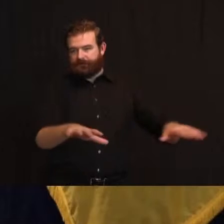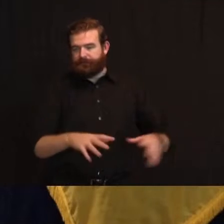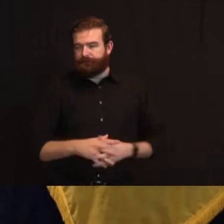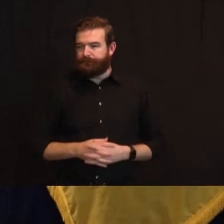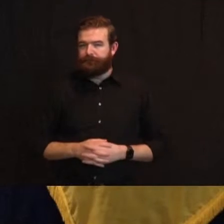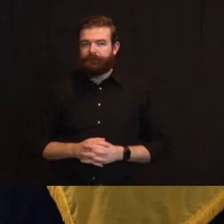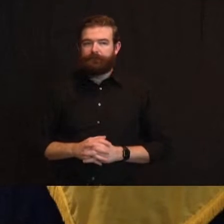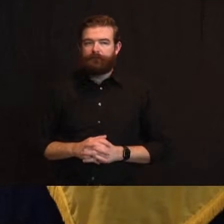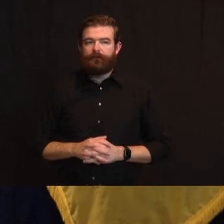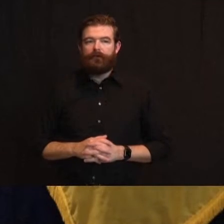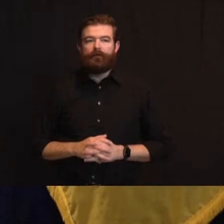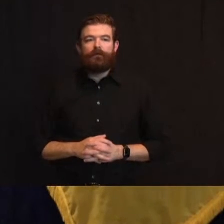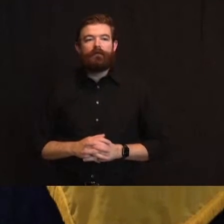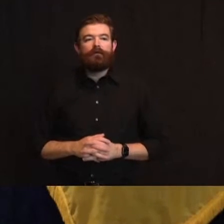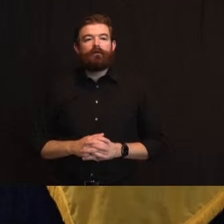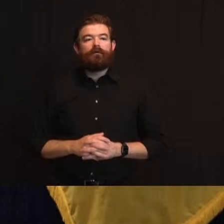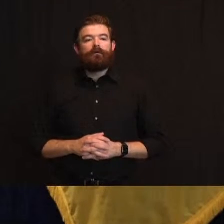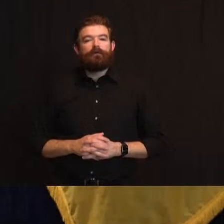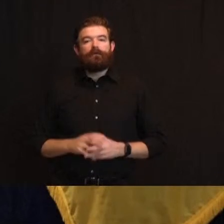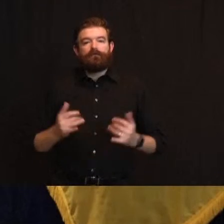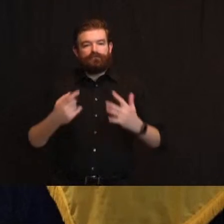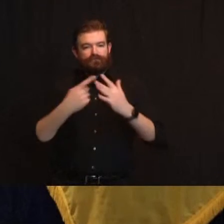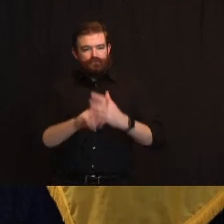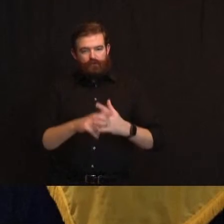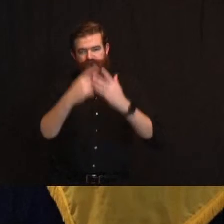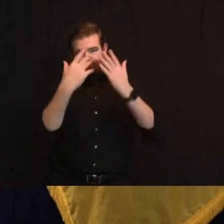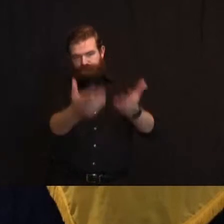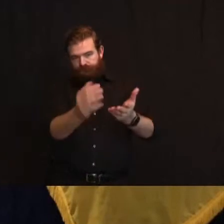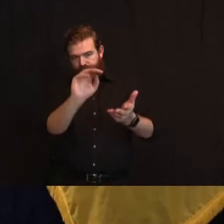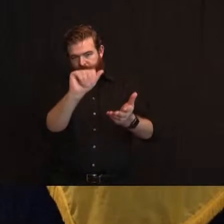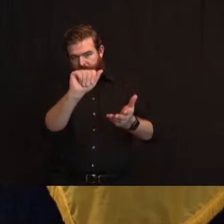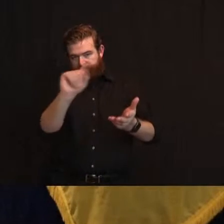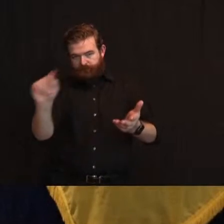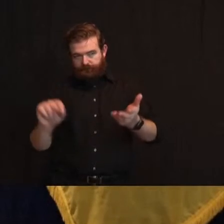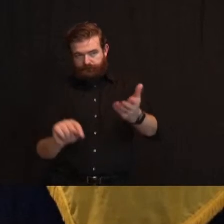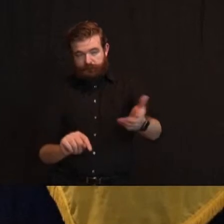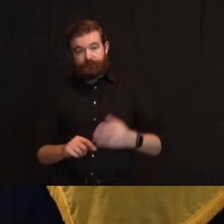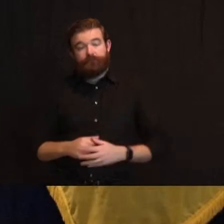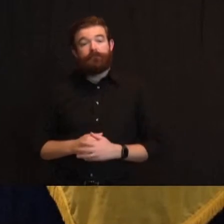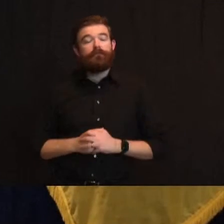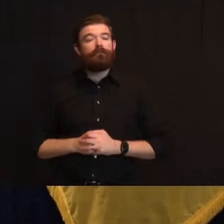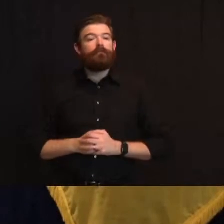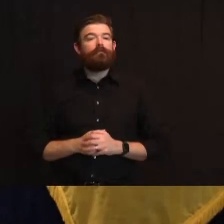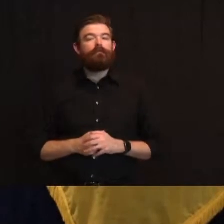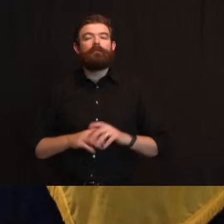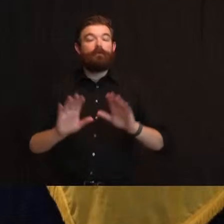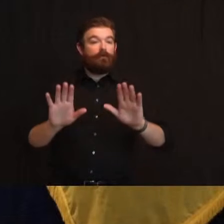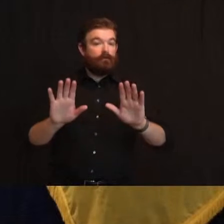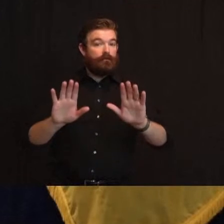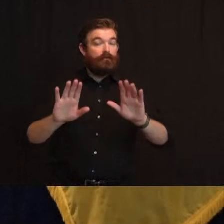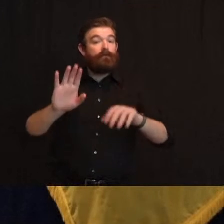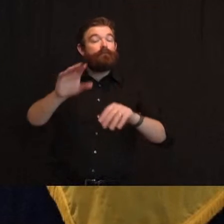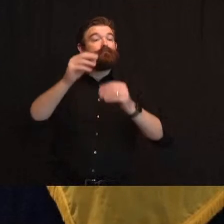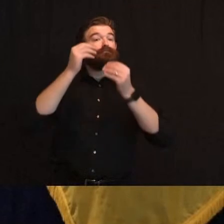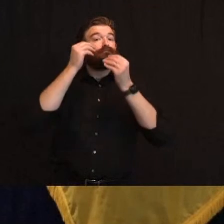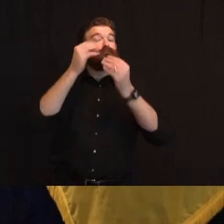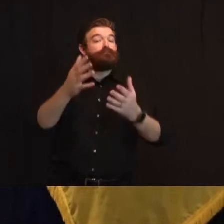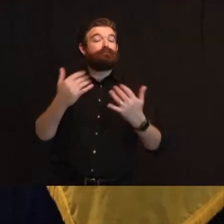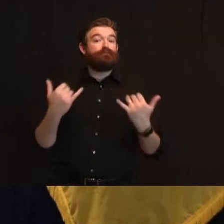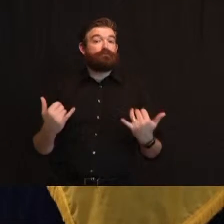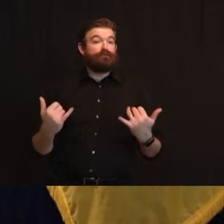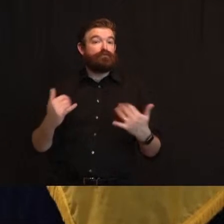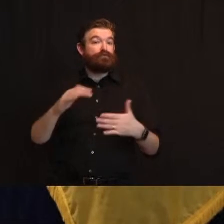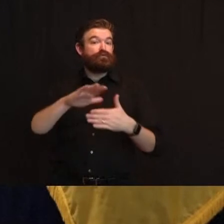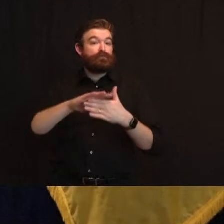do, we'll be, as we've been over the past number of months, we'll be virtual with you tomorrow